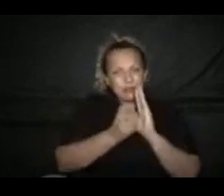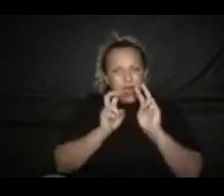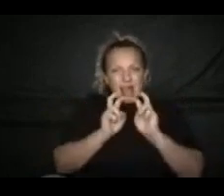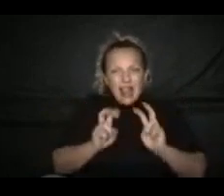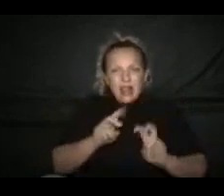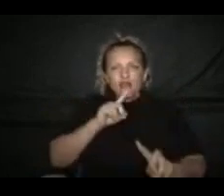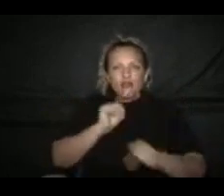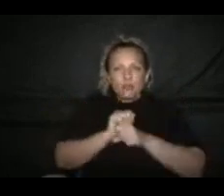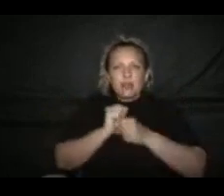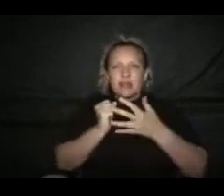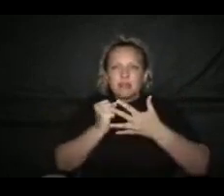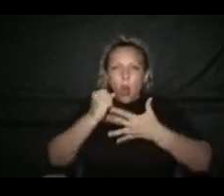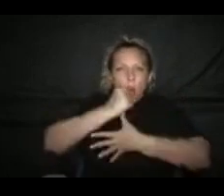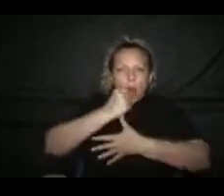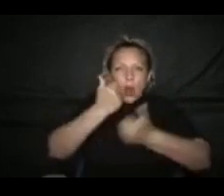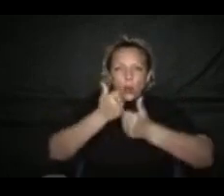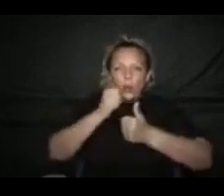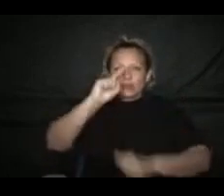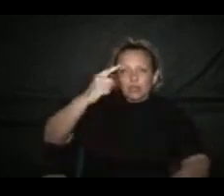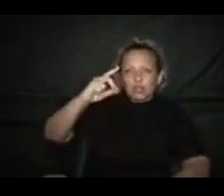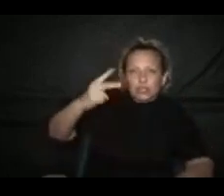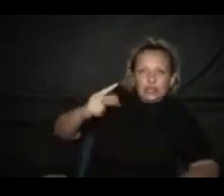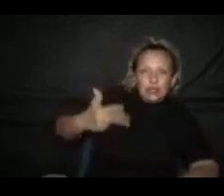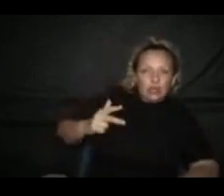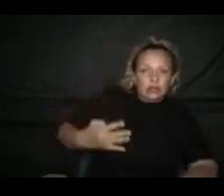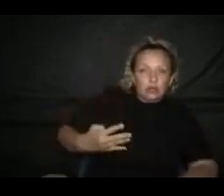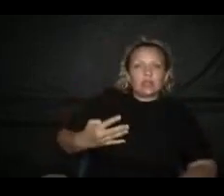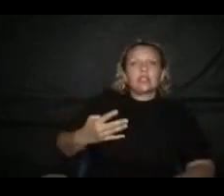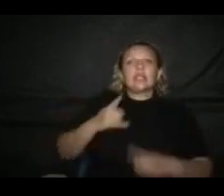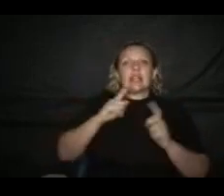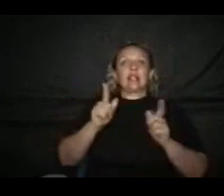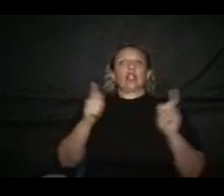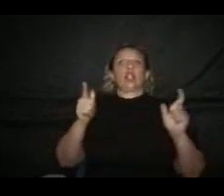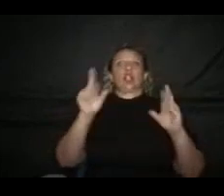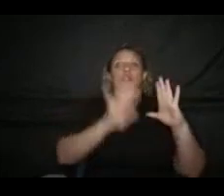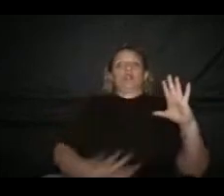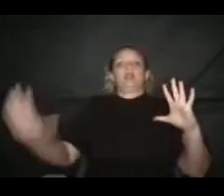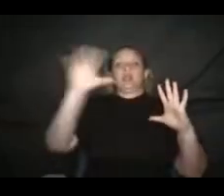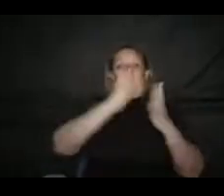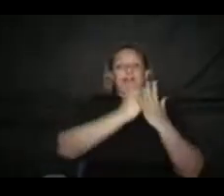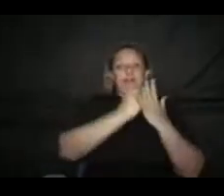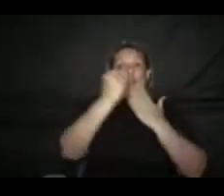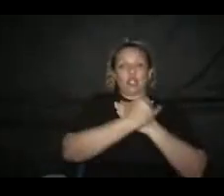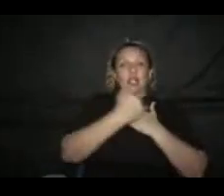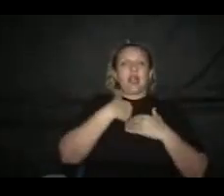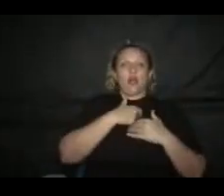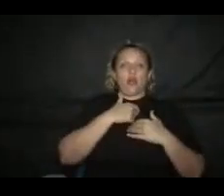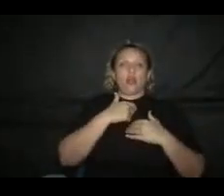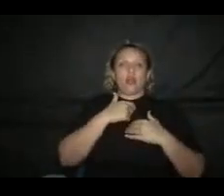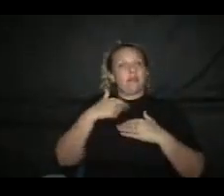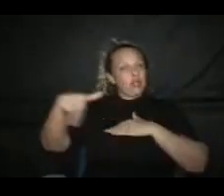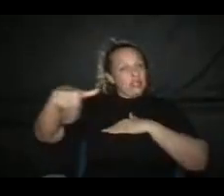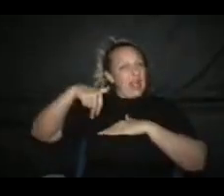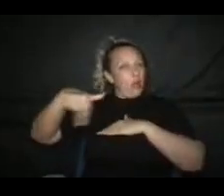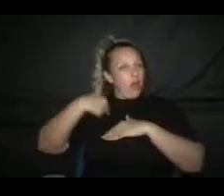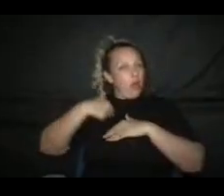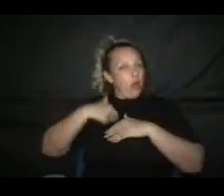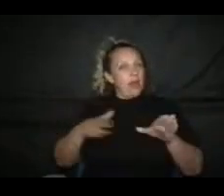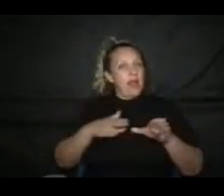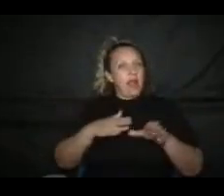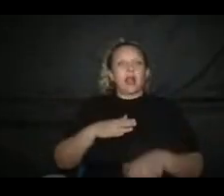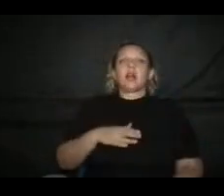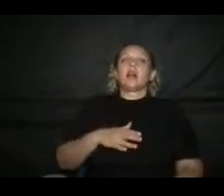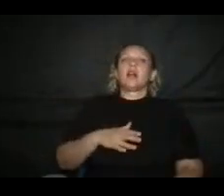prioritize projects within this larger conglomerate of sidewalk need. Well, I just would like to make sure